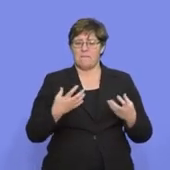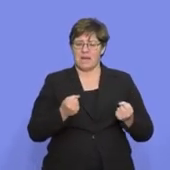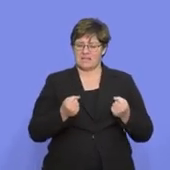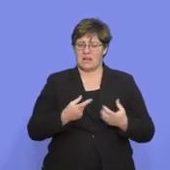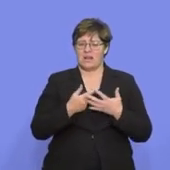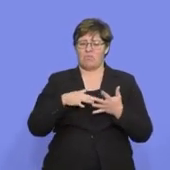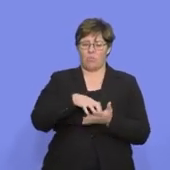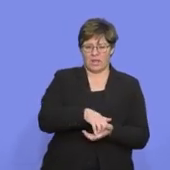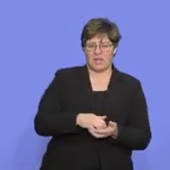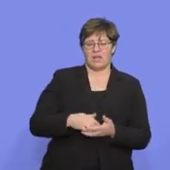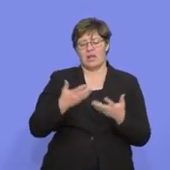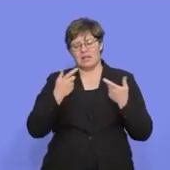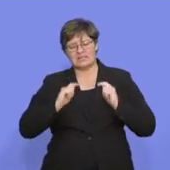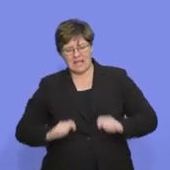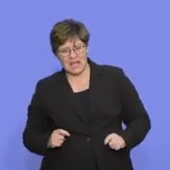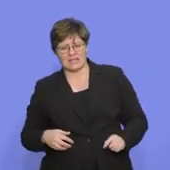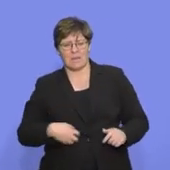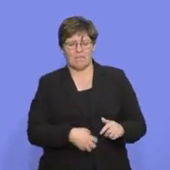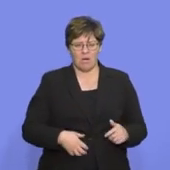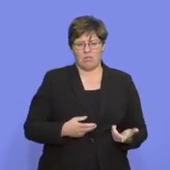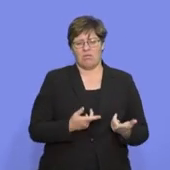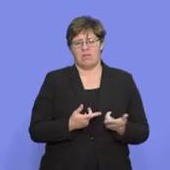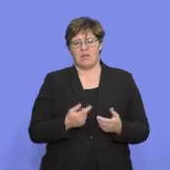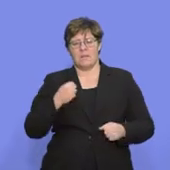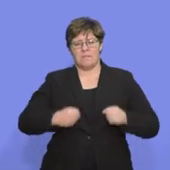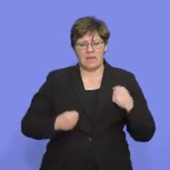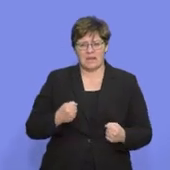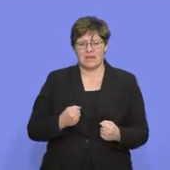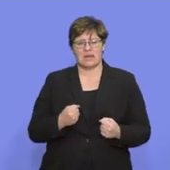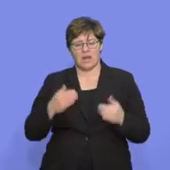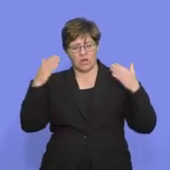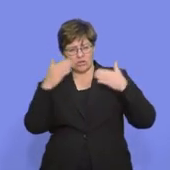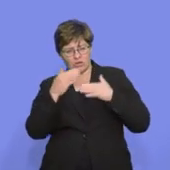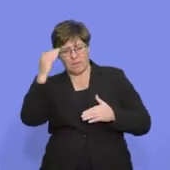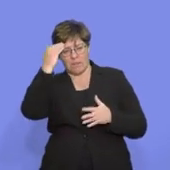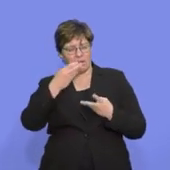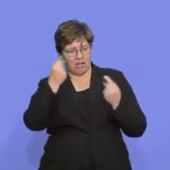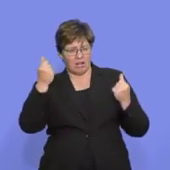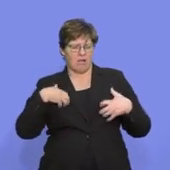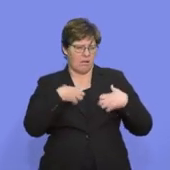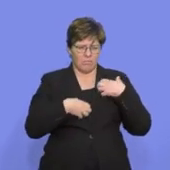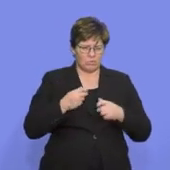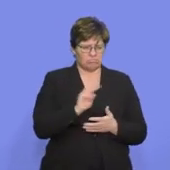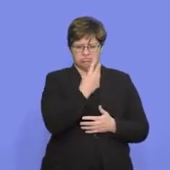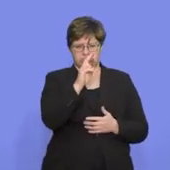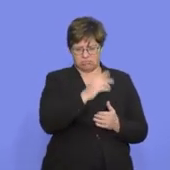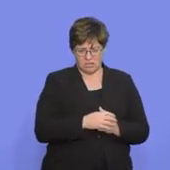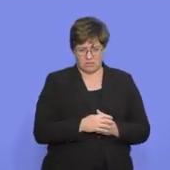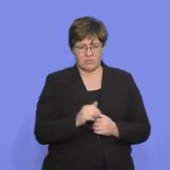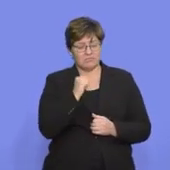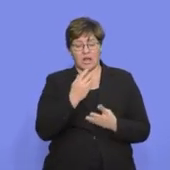bowel problems, pain, concentration and memory loss, mood swings, and there's unfortunately no cure for this